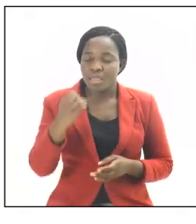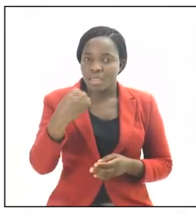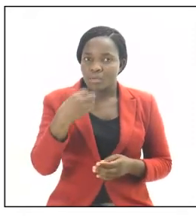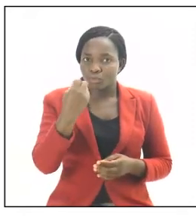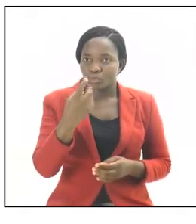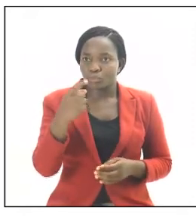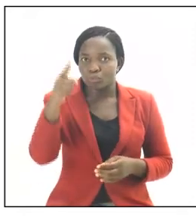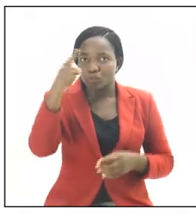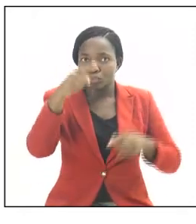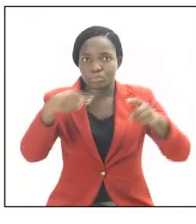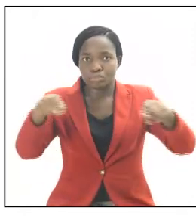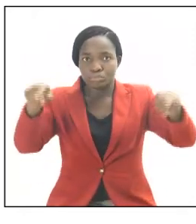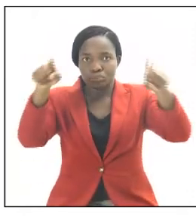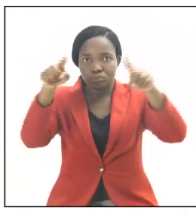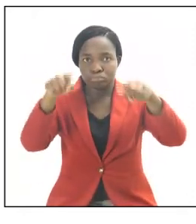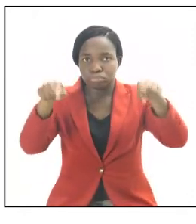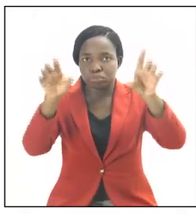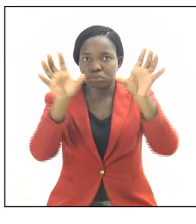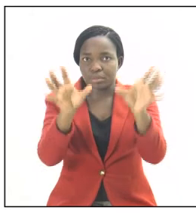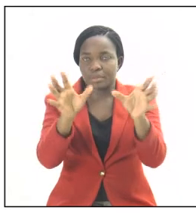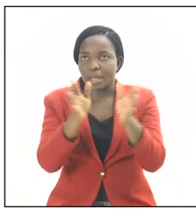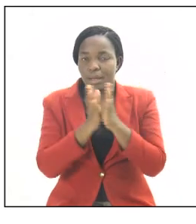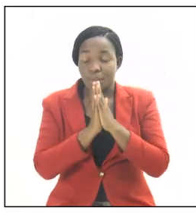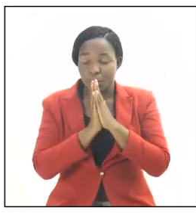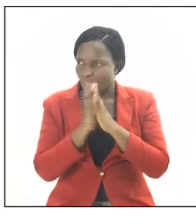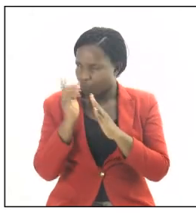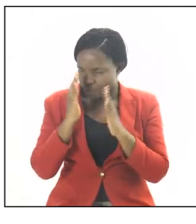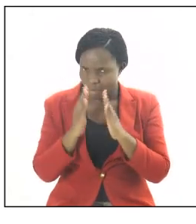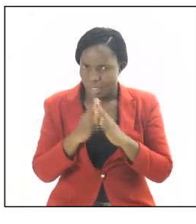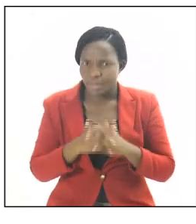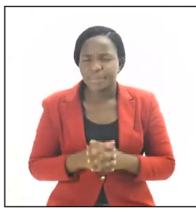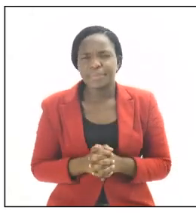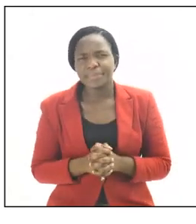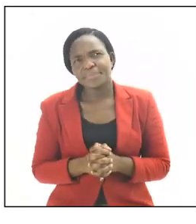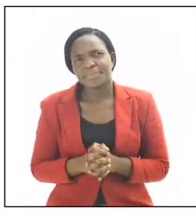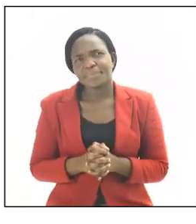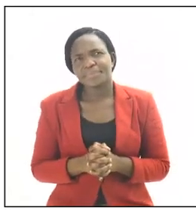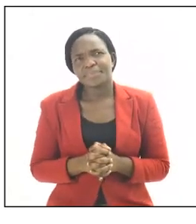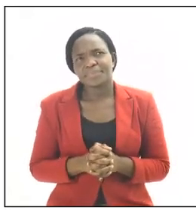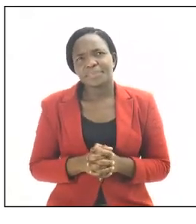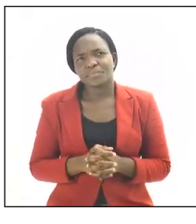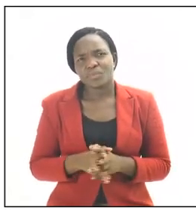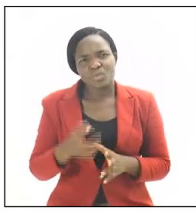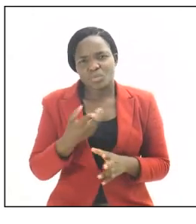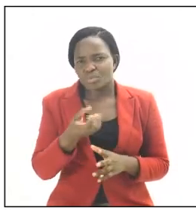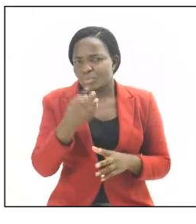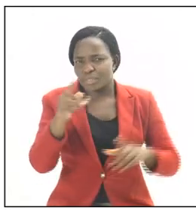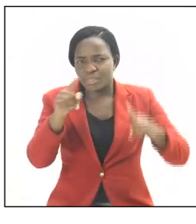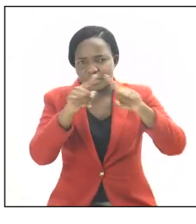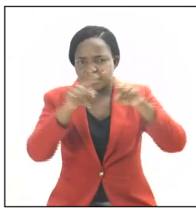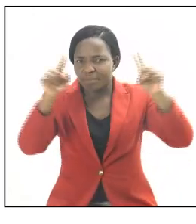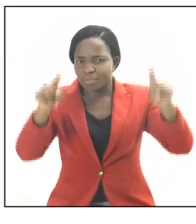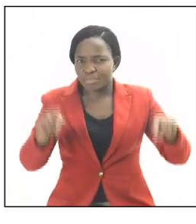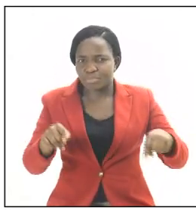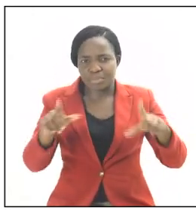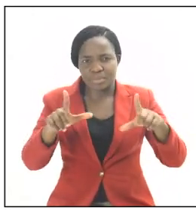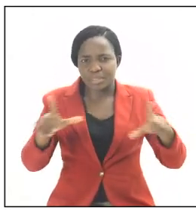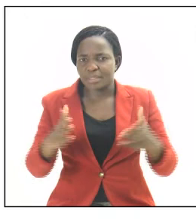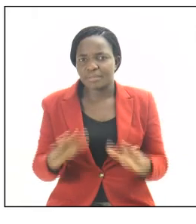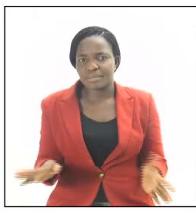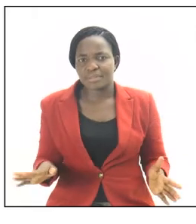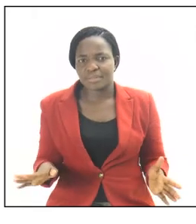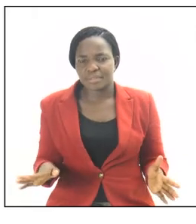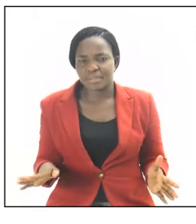circles. You're not serious. All we're given is the length of the rectangle. That doesn't seem like